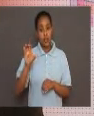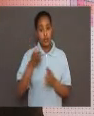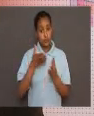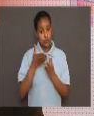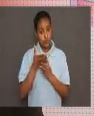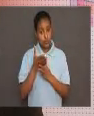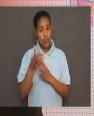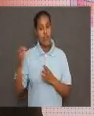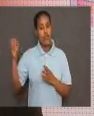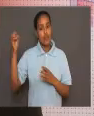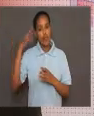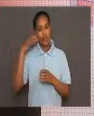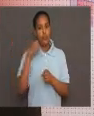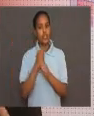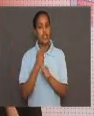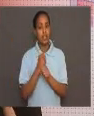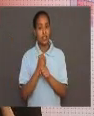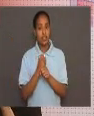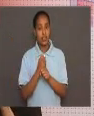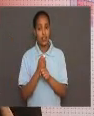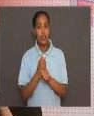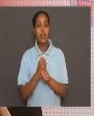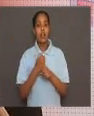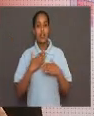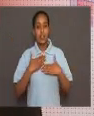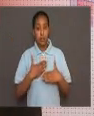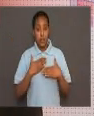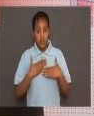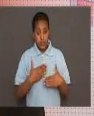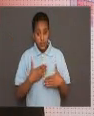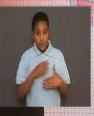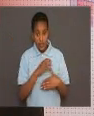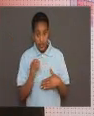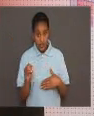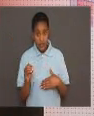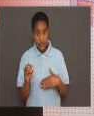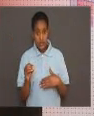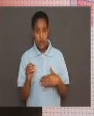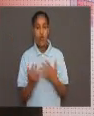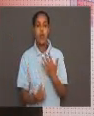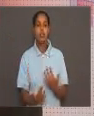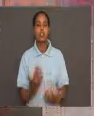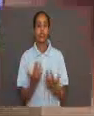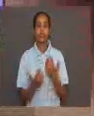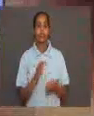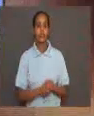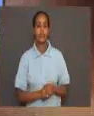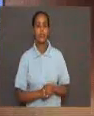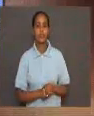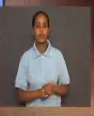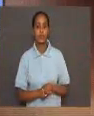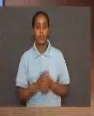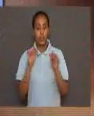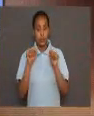through photosynthesis, respiration, and combustion.